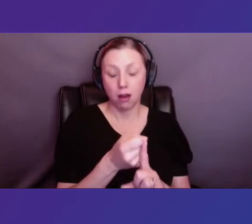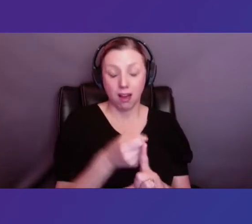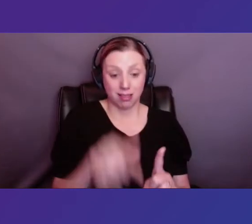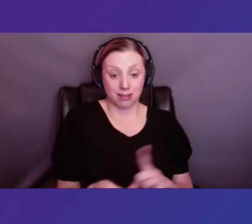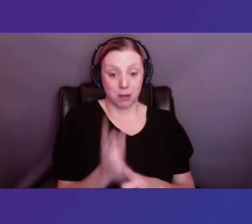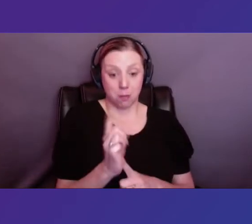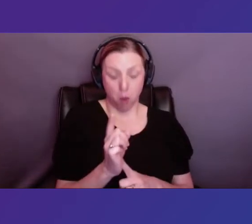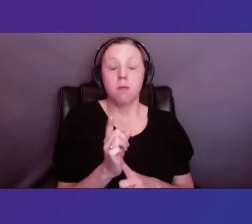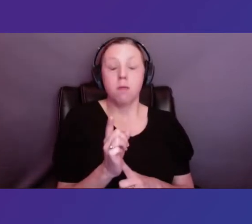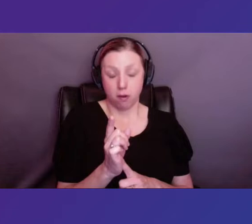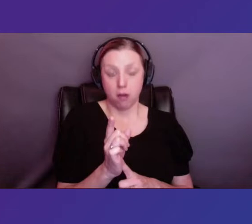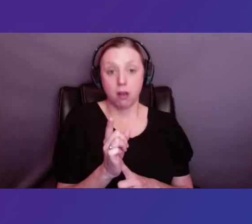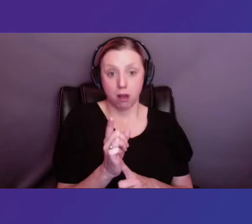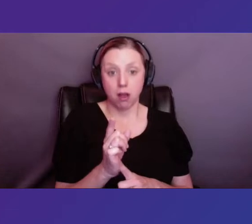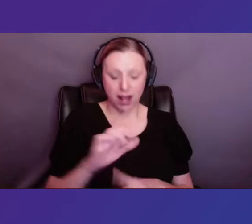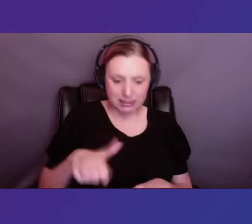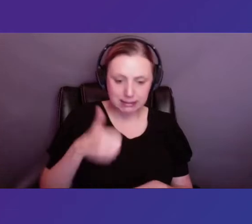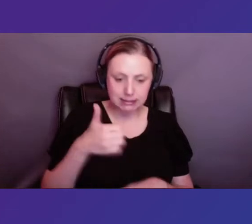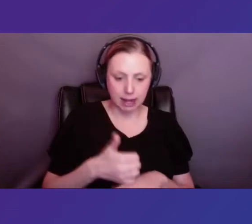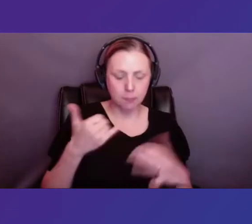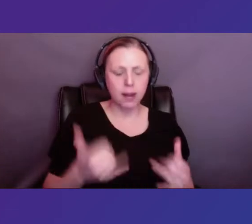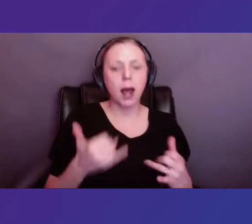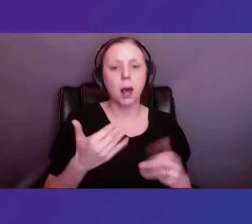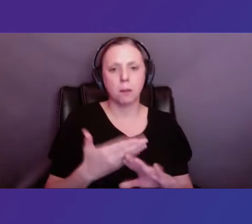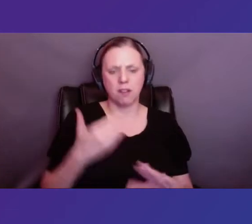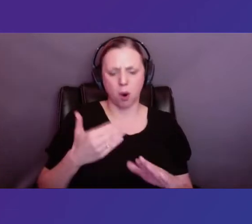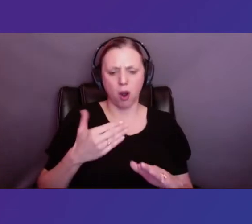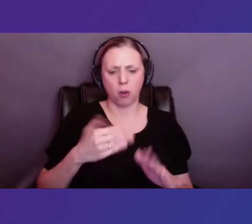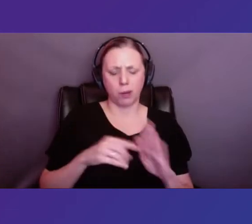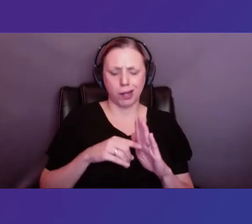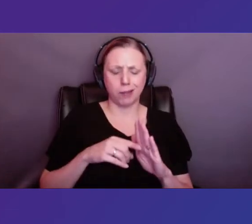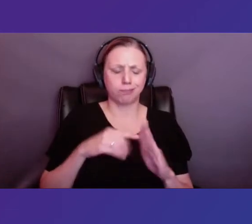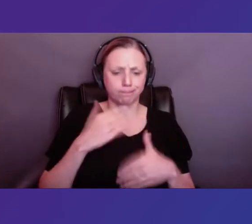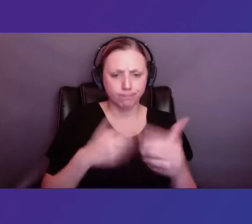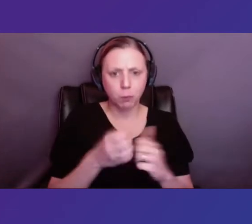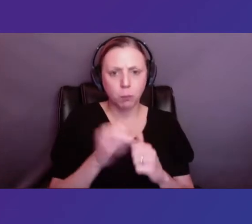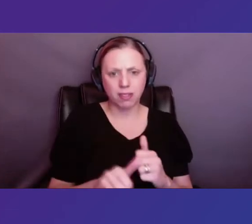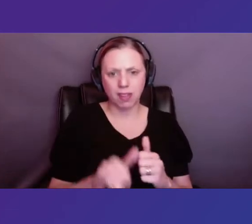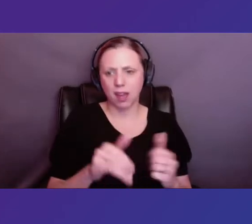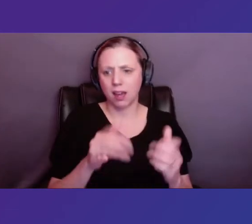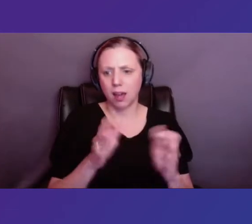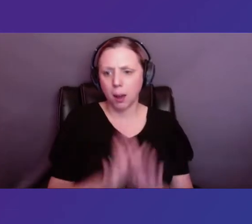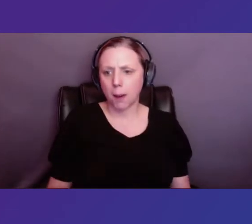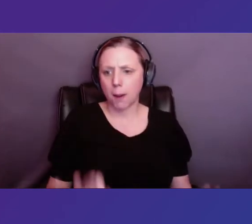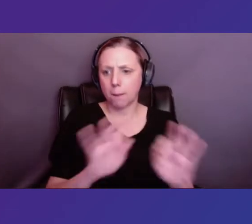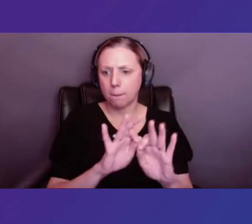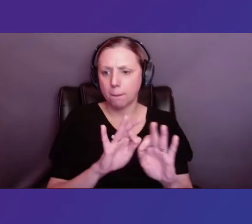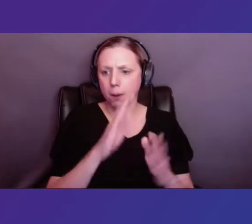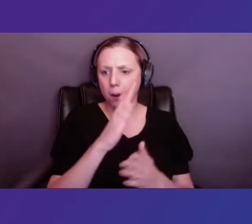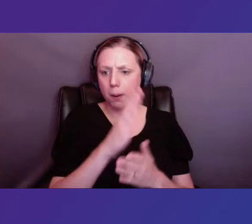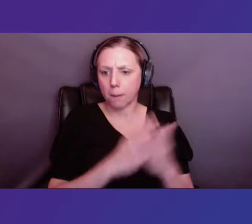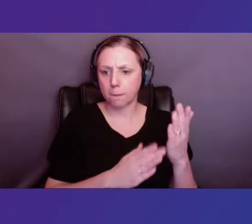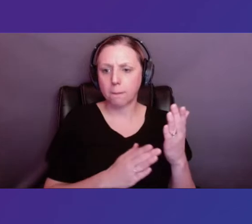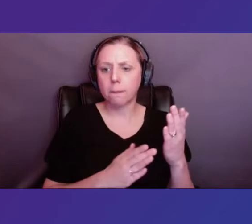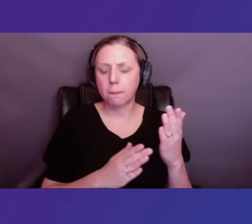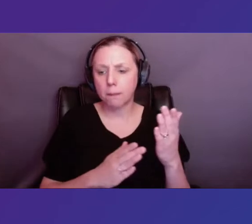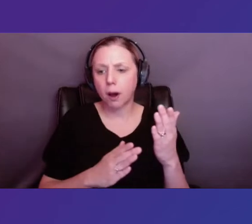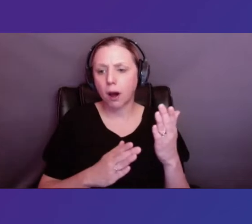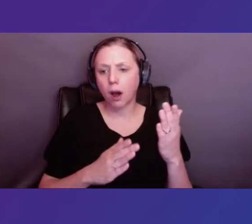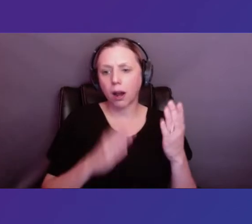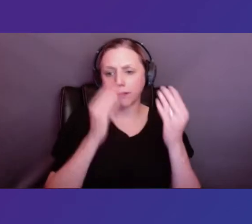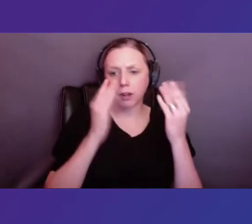has set before us, I want to share some important pieces of data on what the creative economy